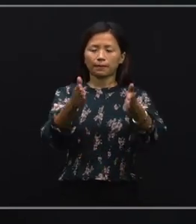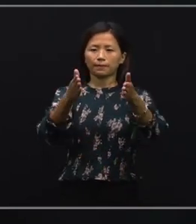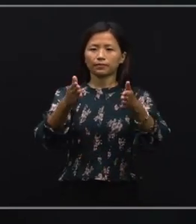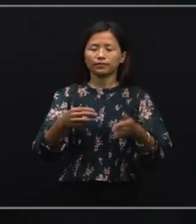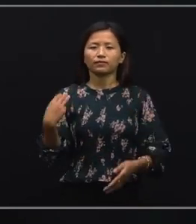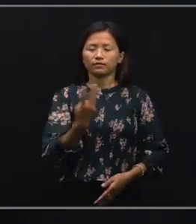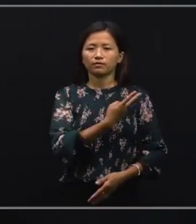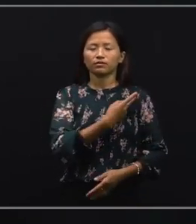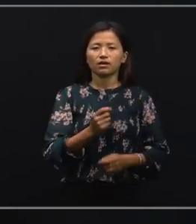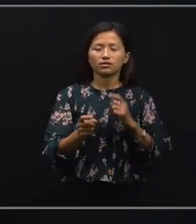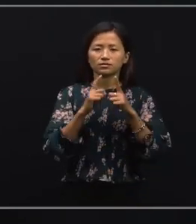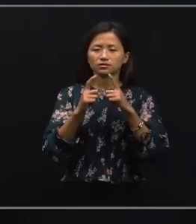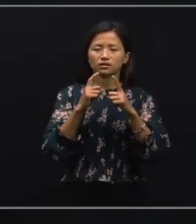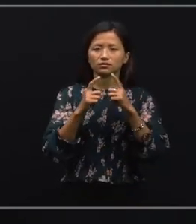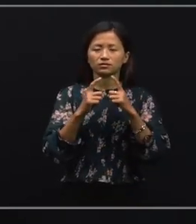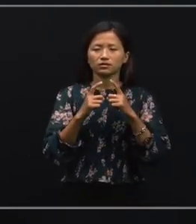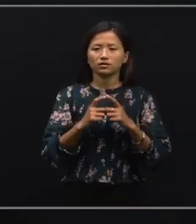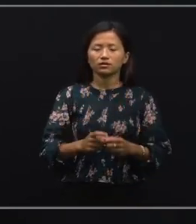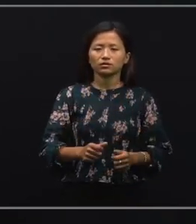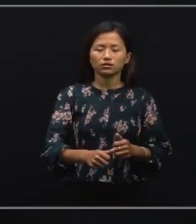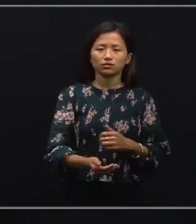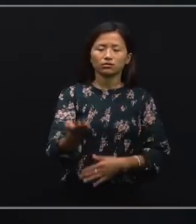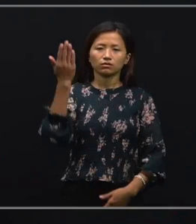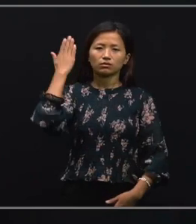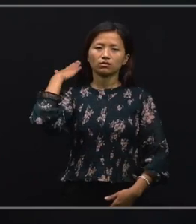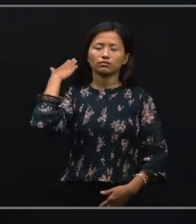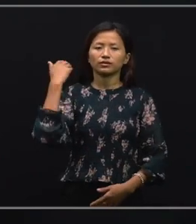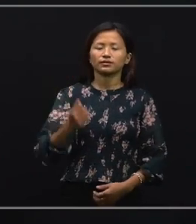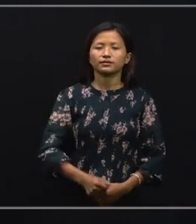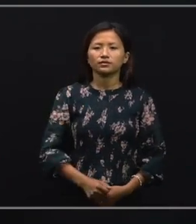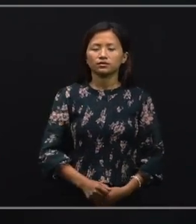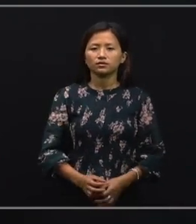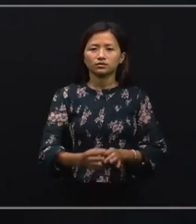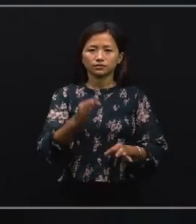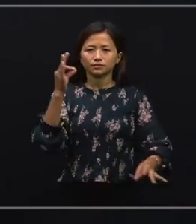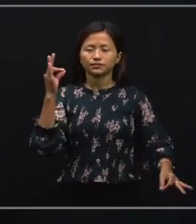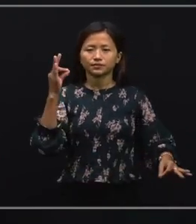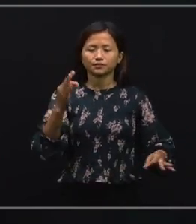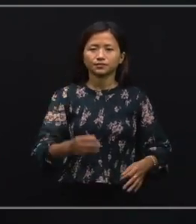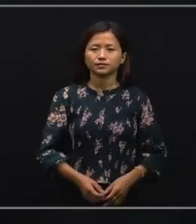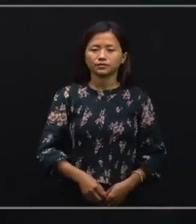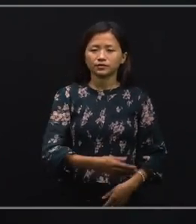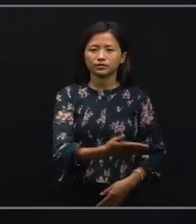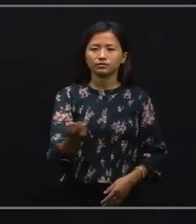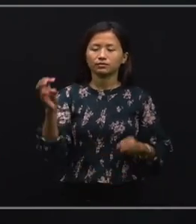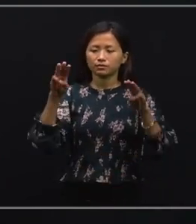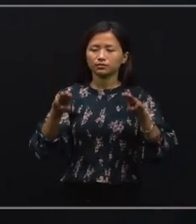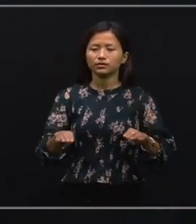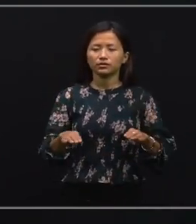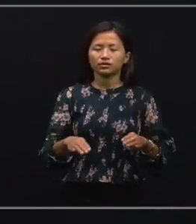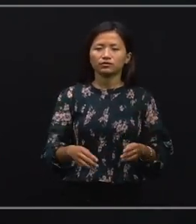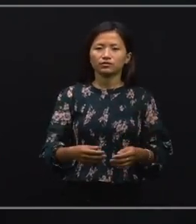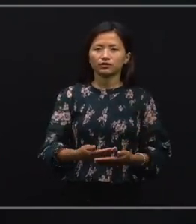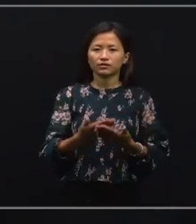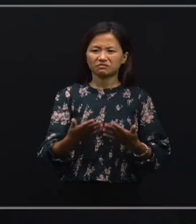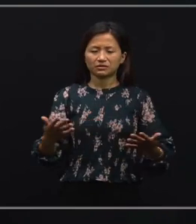And we are discussing a story that was long back, so we have to know that they might not be having all